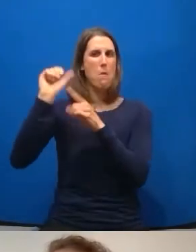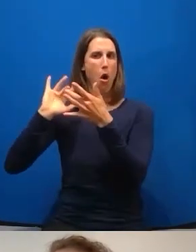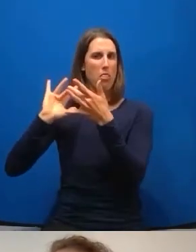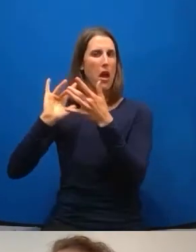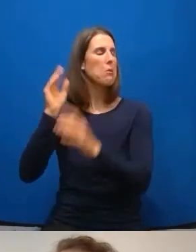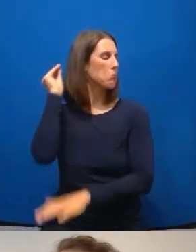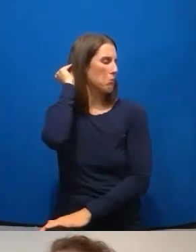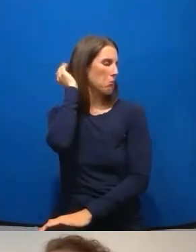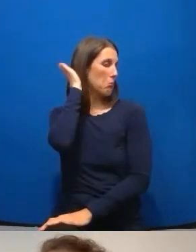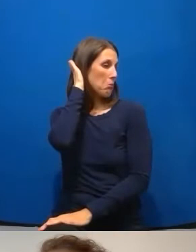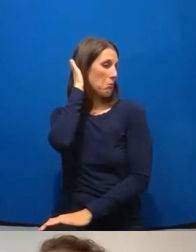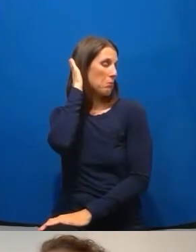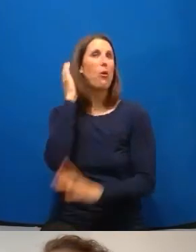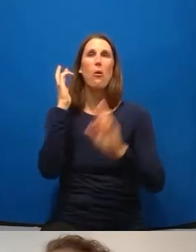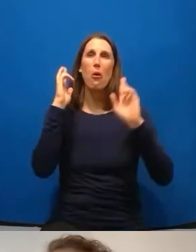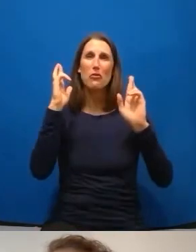again.